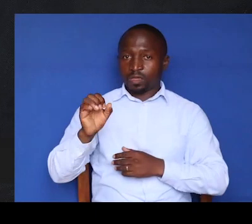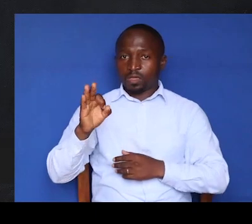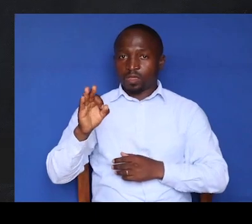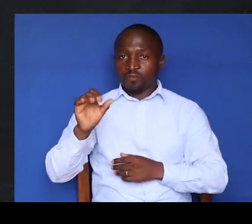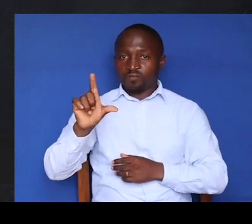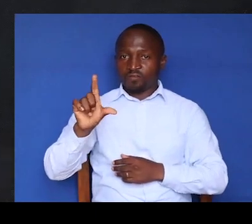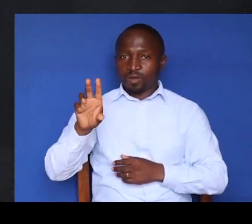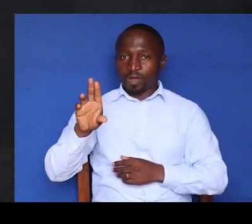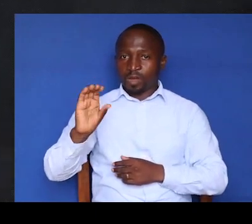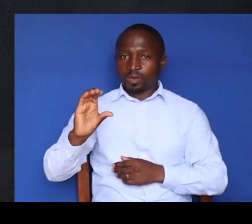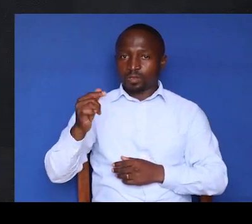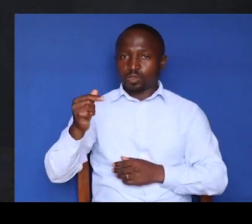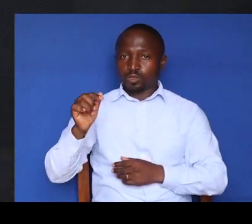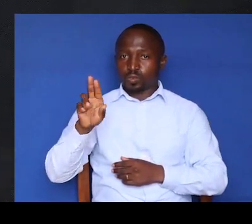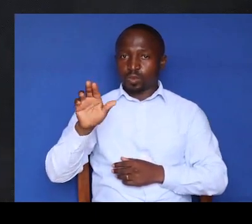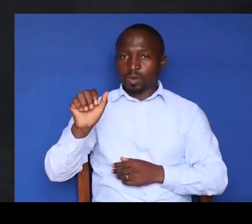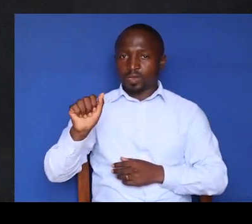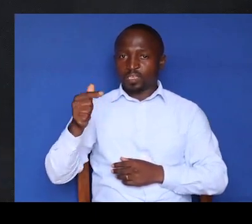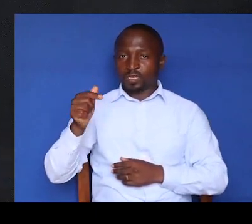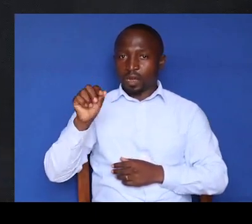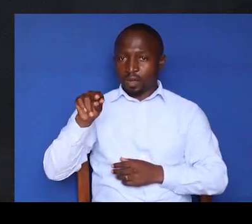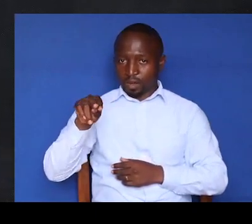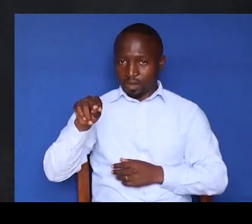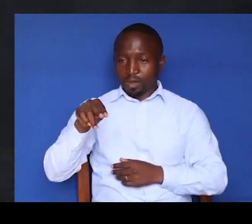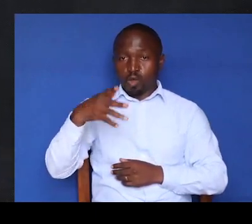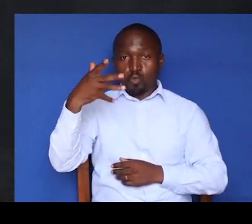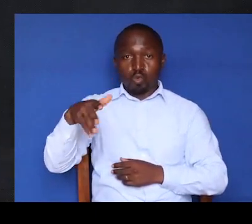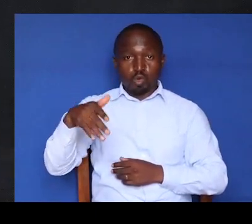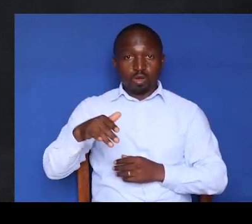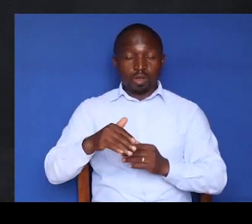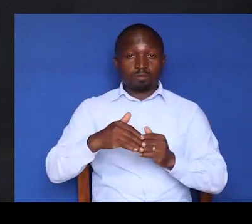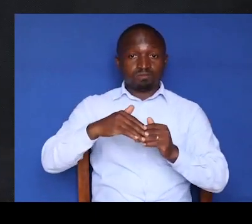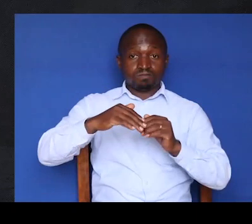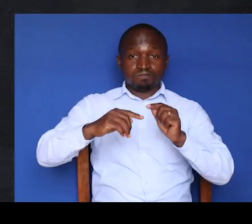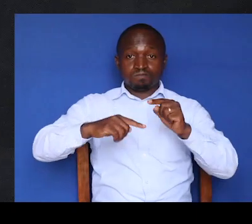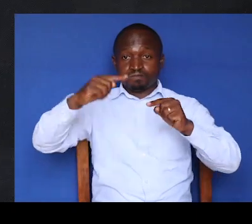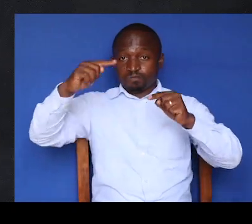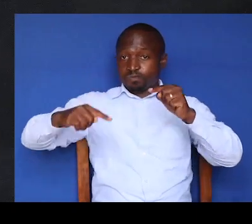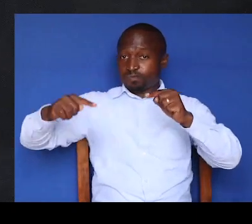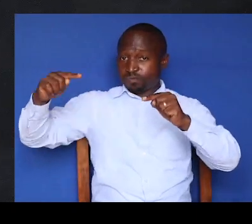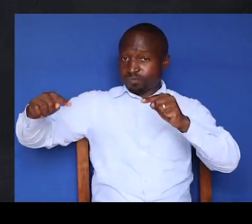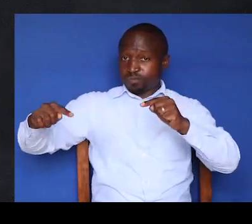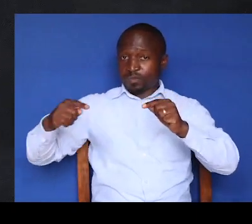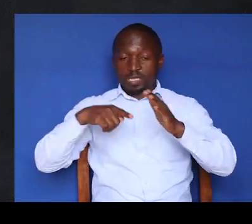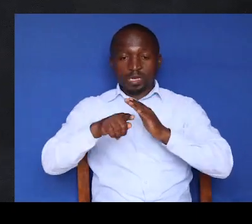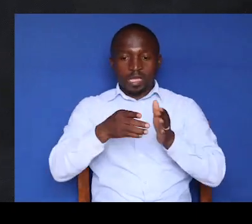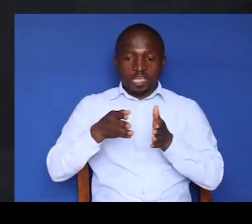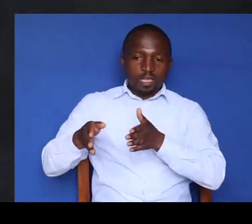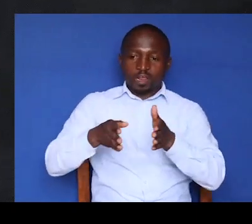had in the concept of river regime. But there we are